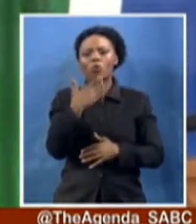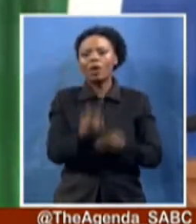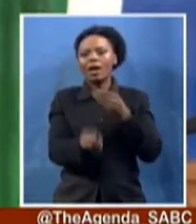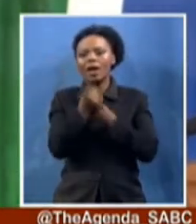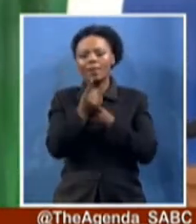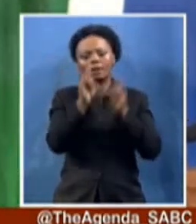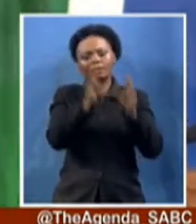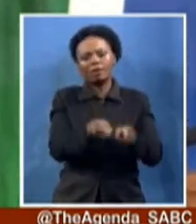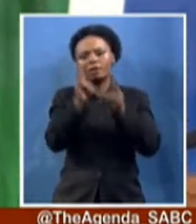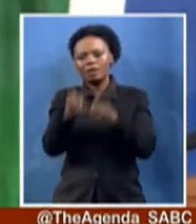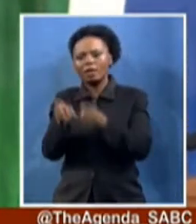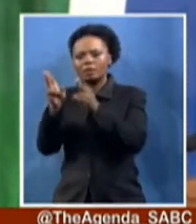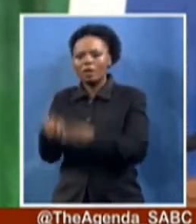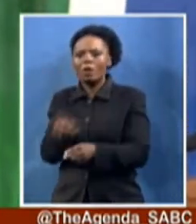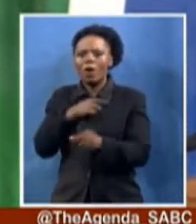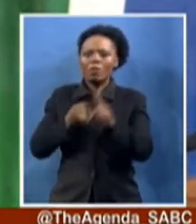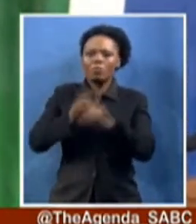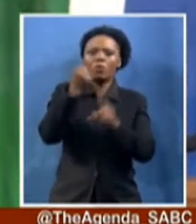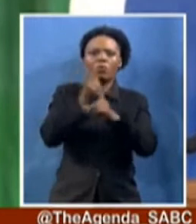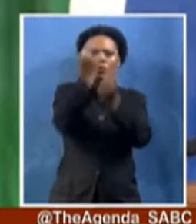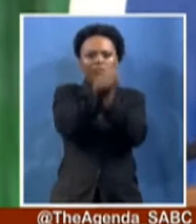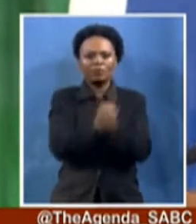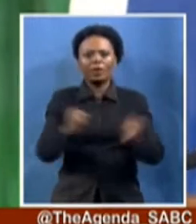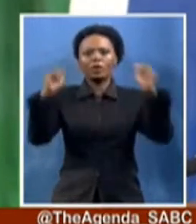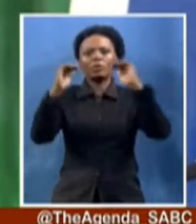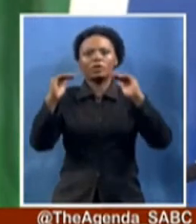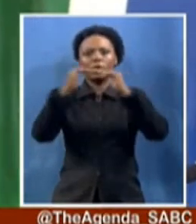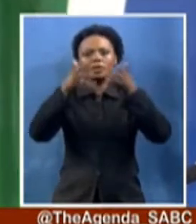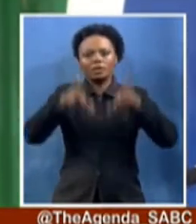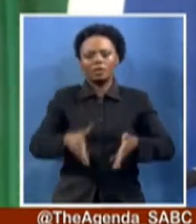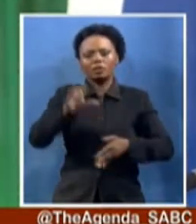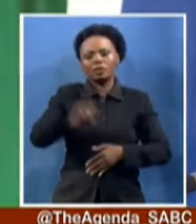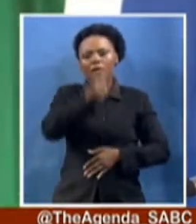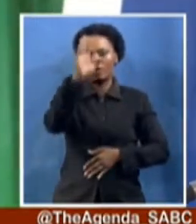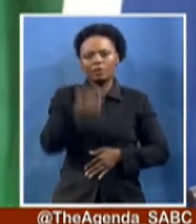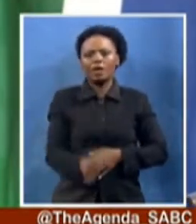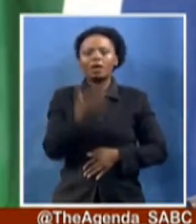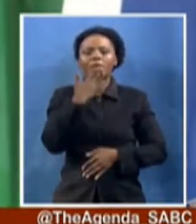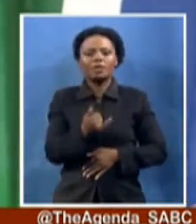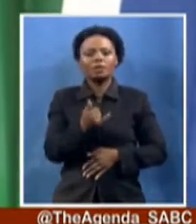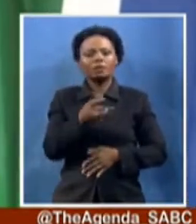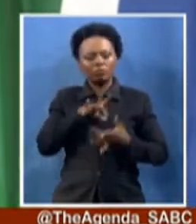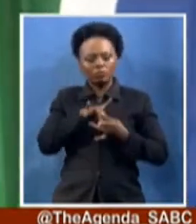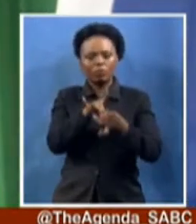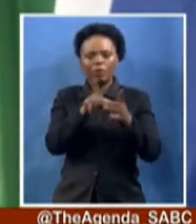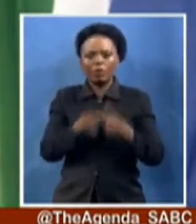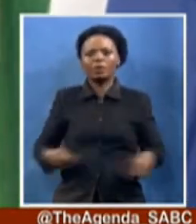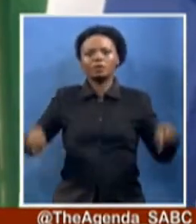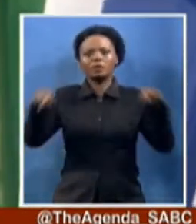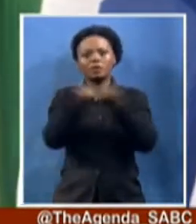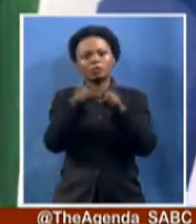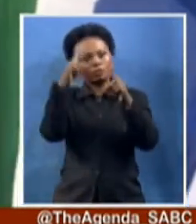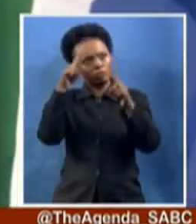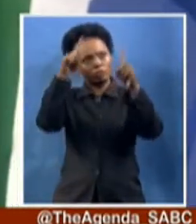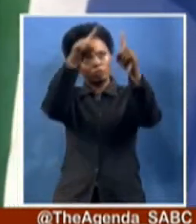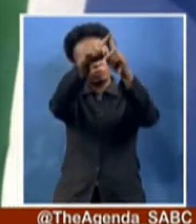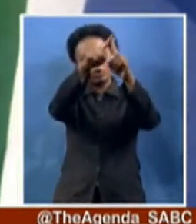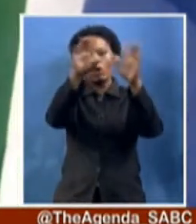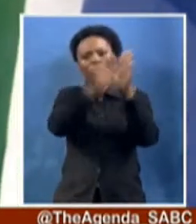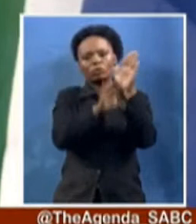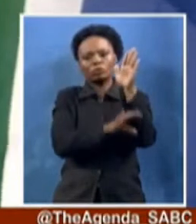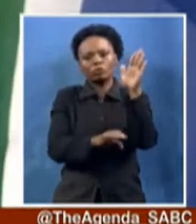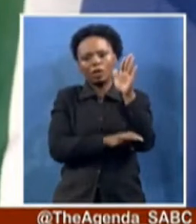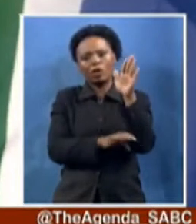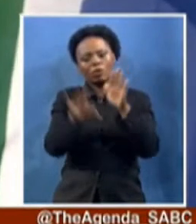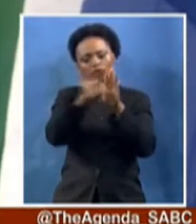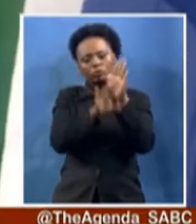in South Africa, let us all recommit ourselves to the cause of constitutionalism. Let constitutionalism reign, let freedom